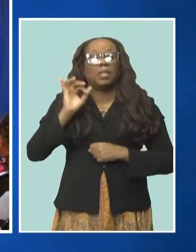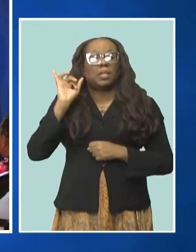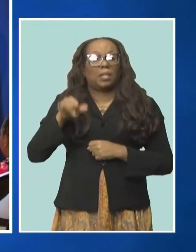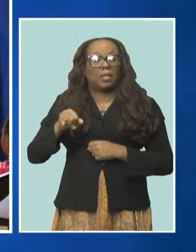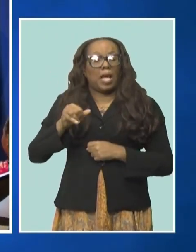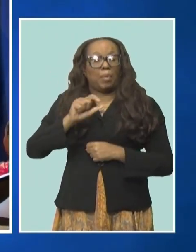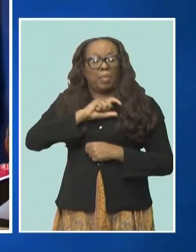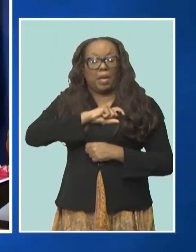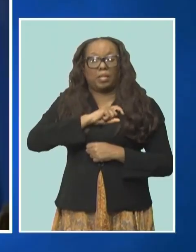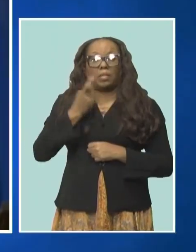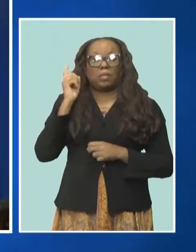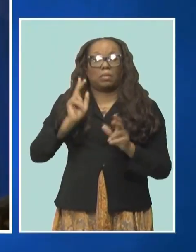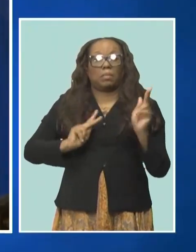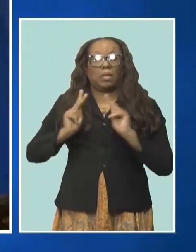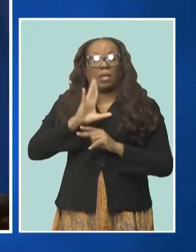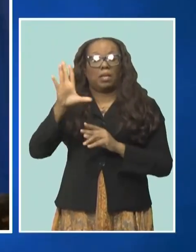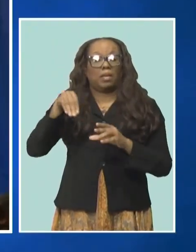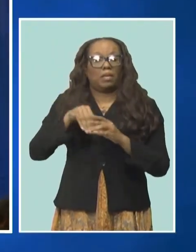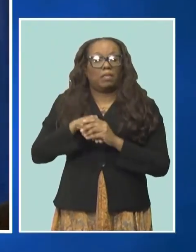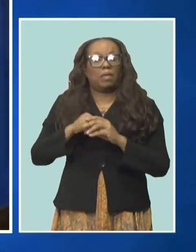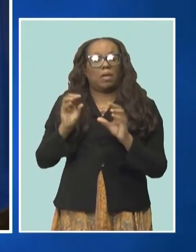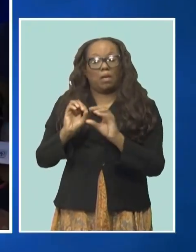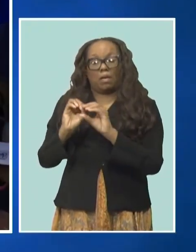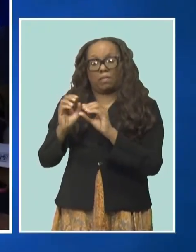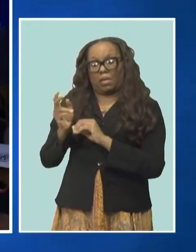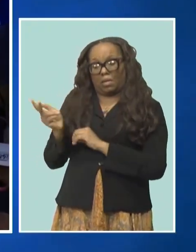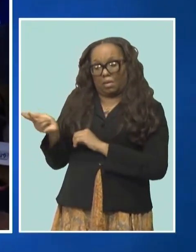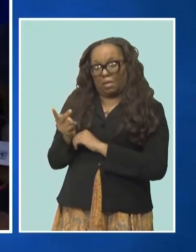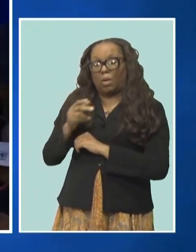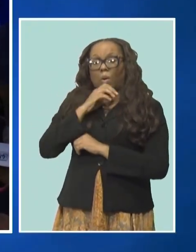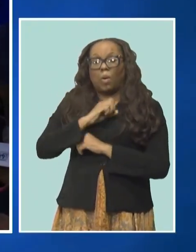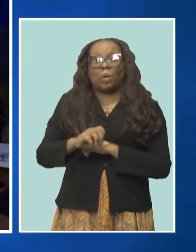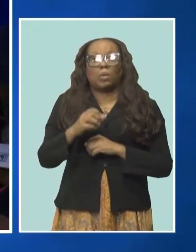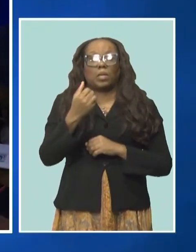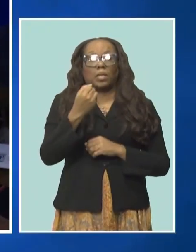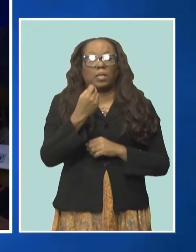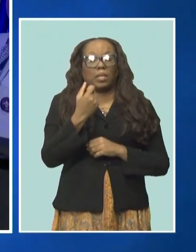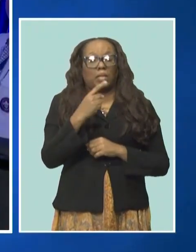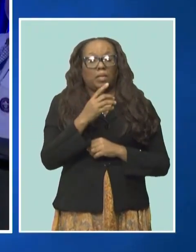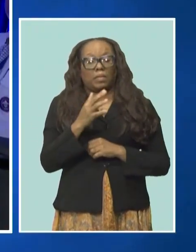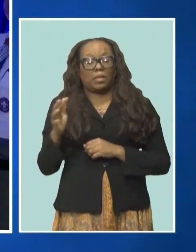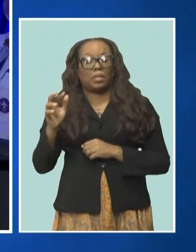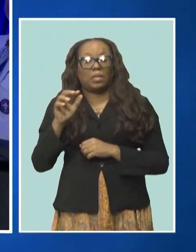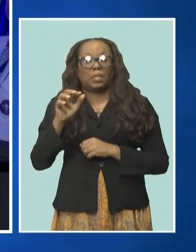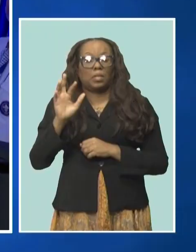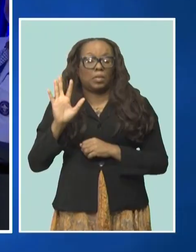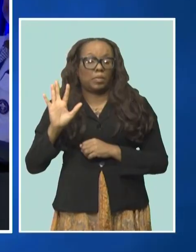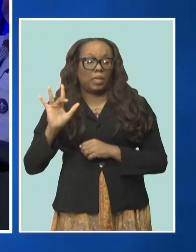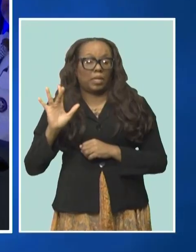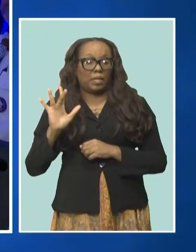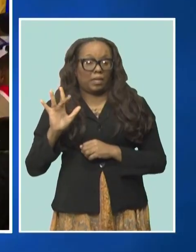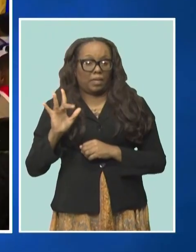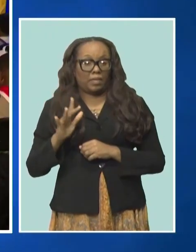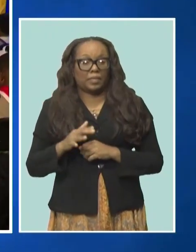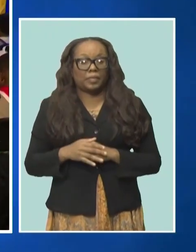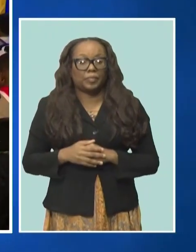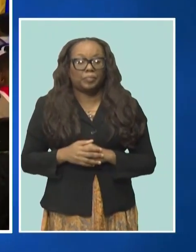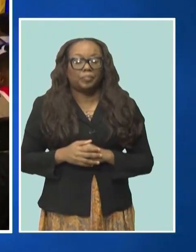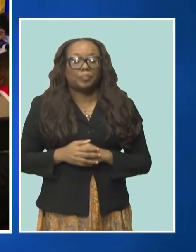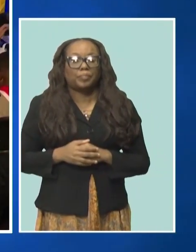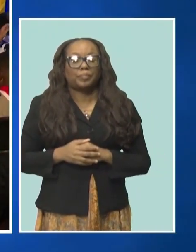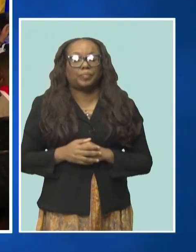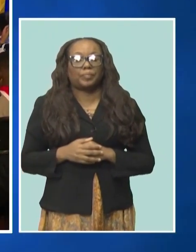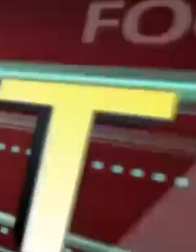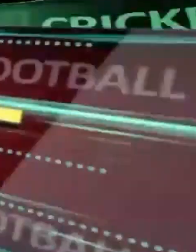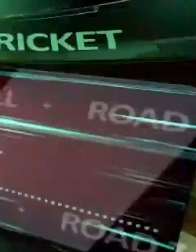persons who are a part of the organizations and are between the ages of 11 to 25. Akeem Klinkett,